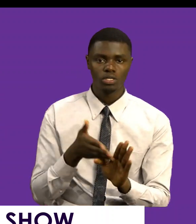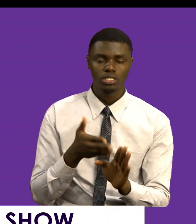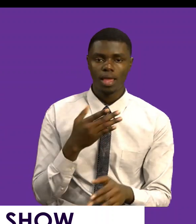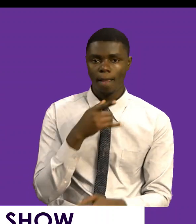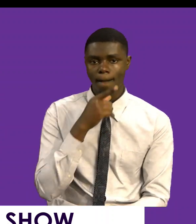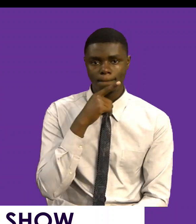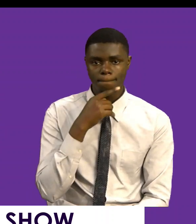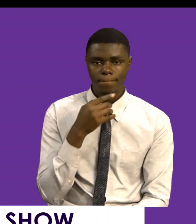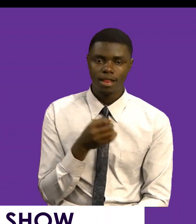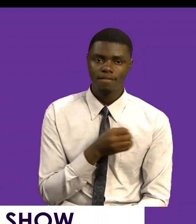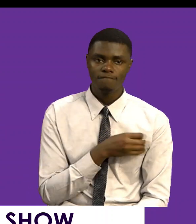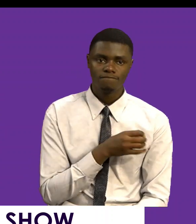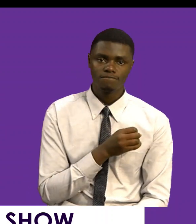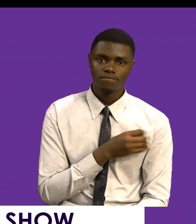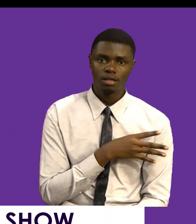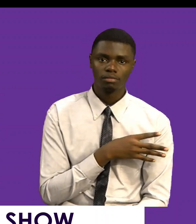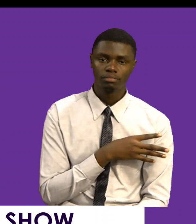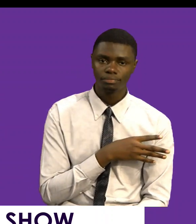fear